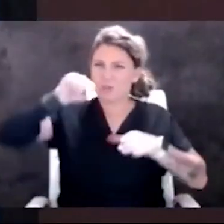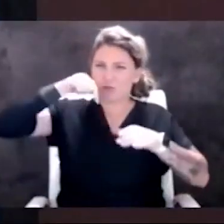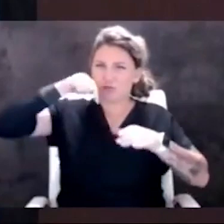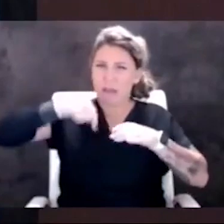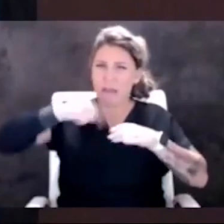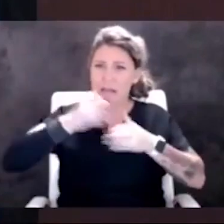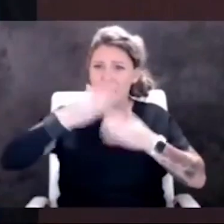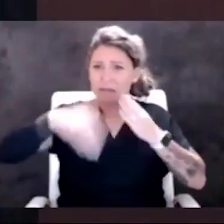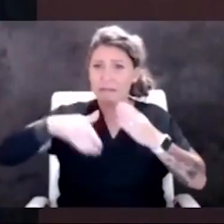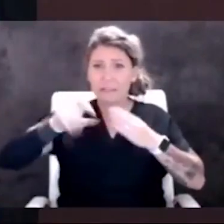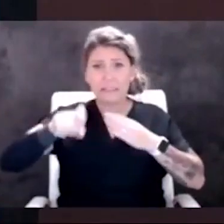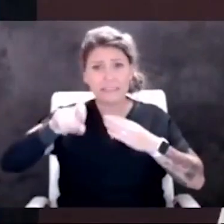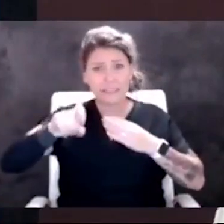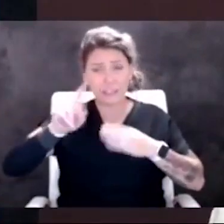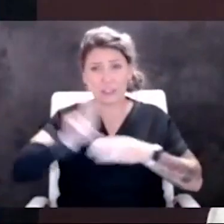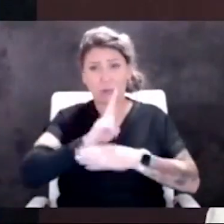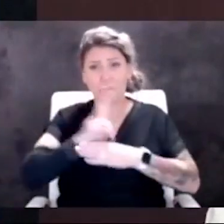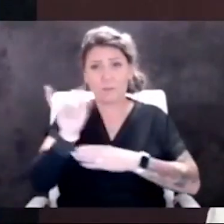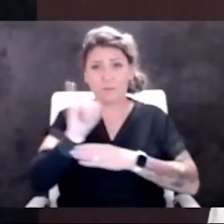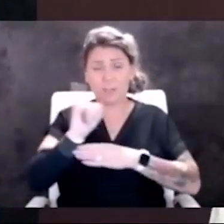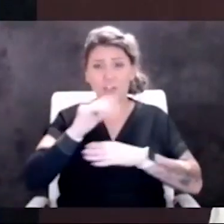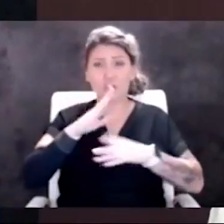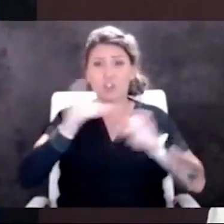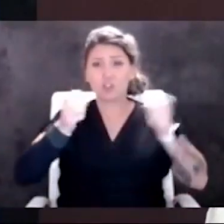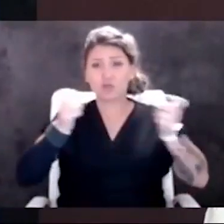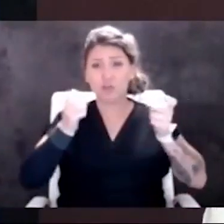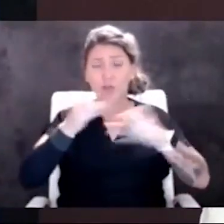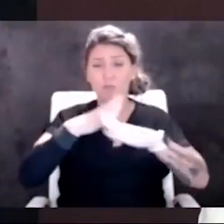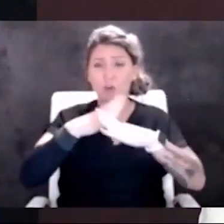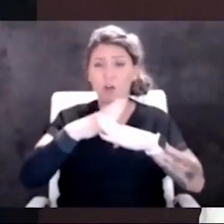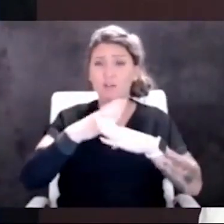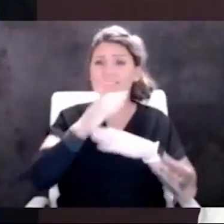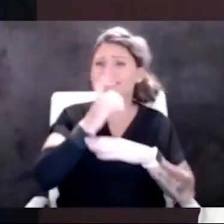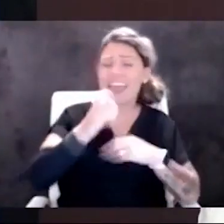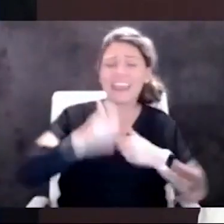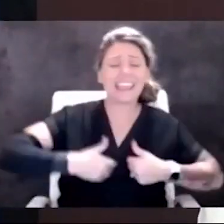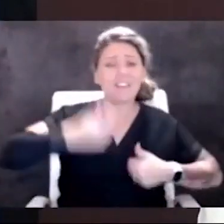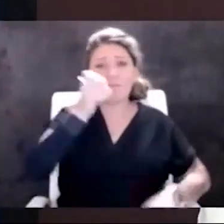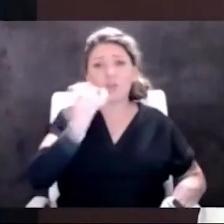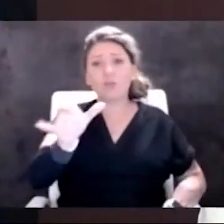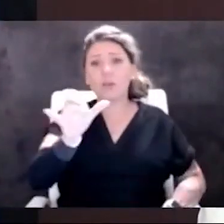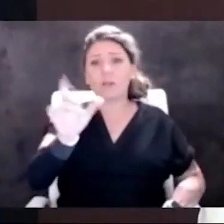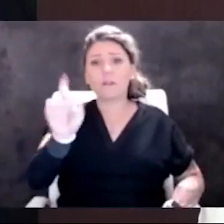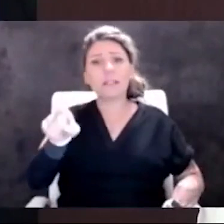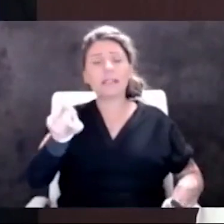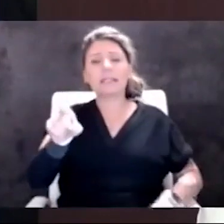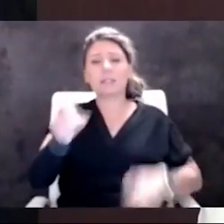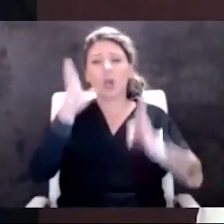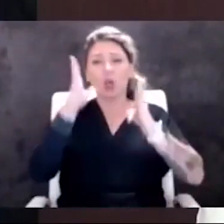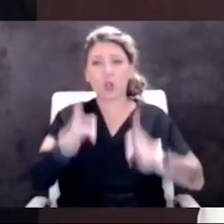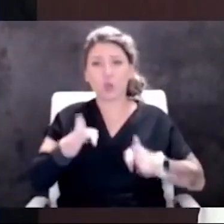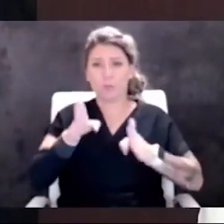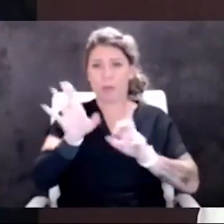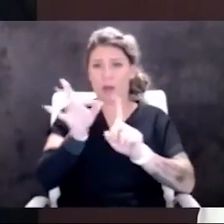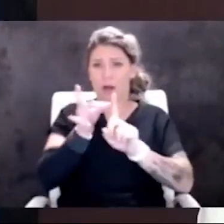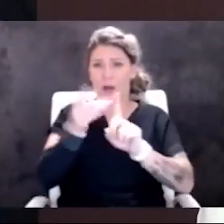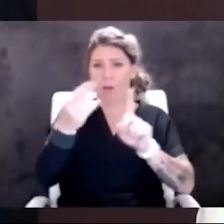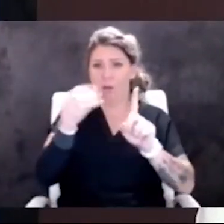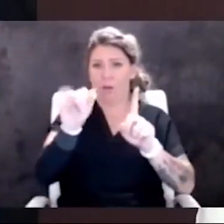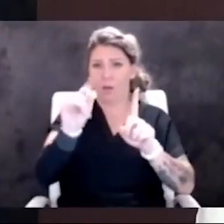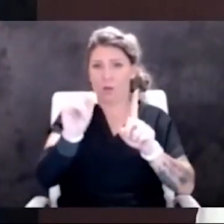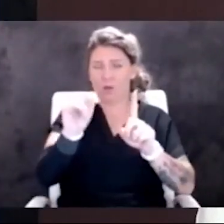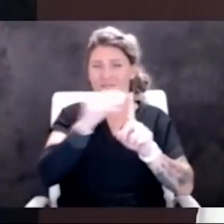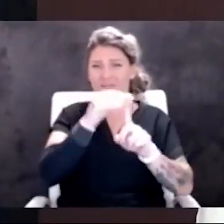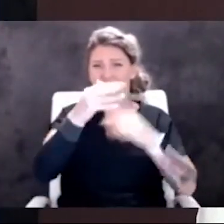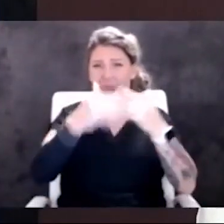control precautions. Now, we don't think the virus lives forever. It has to have a human host because it needs its own blood supply, blah, blah, blah. But at